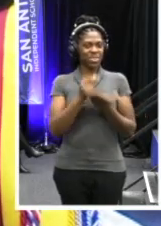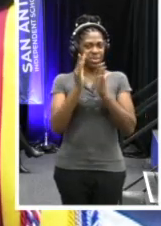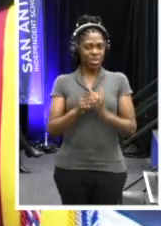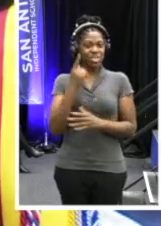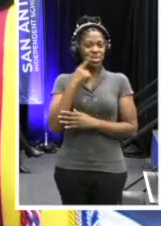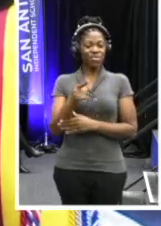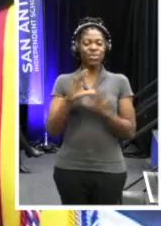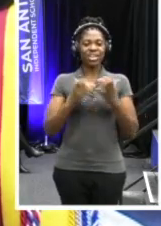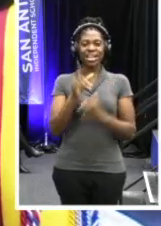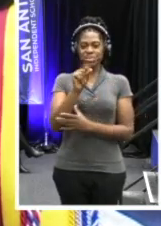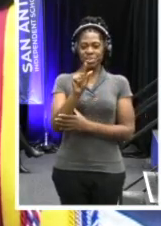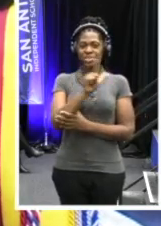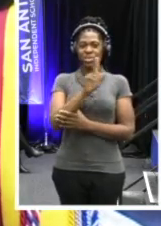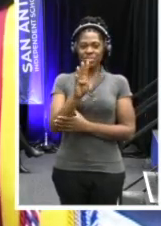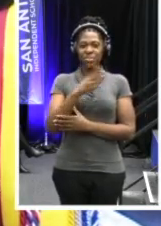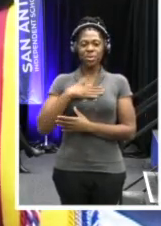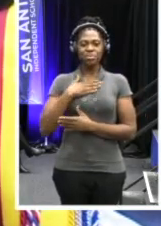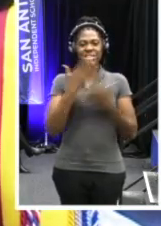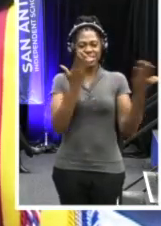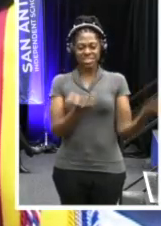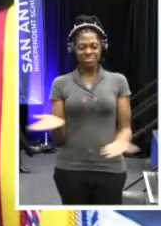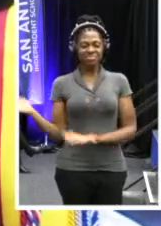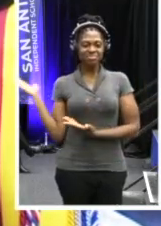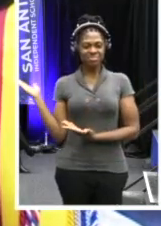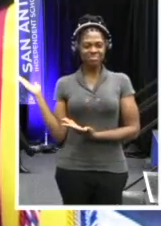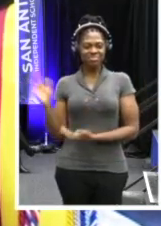2024 please come forward?